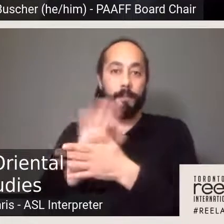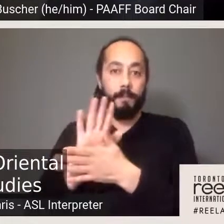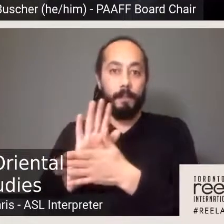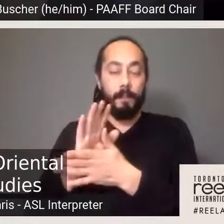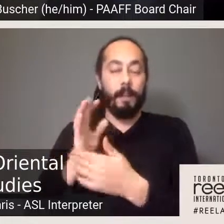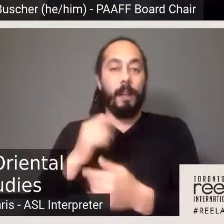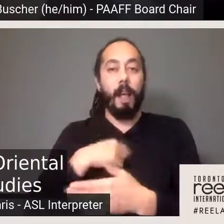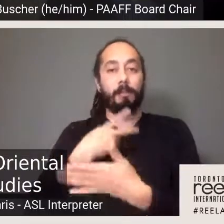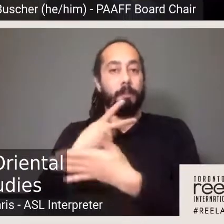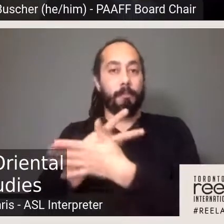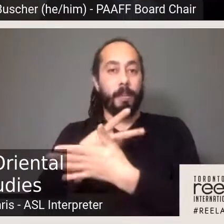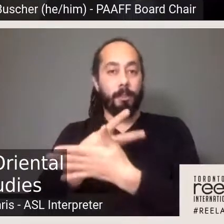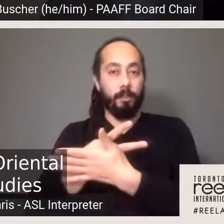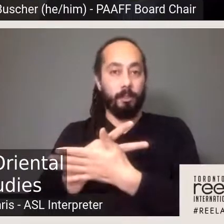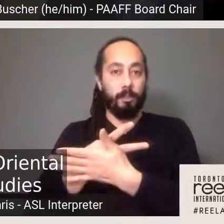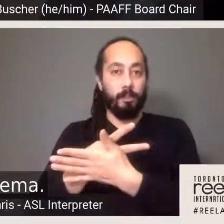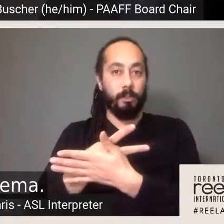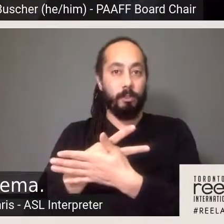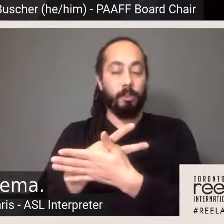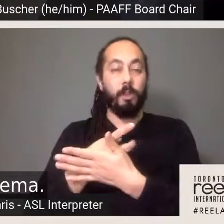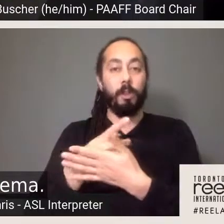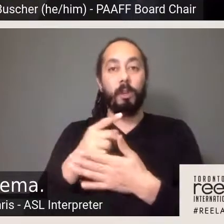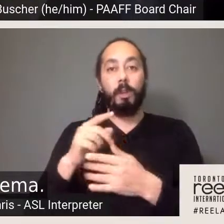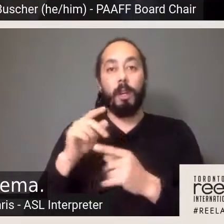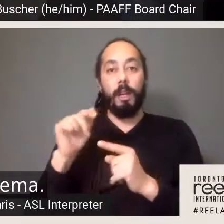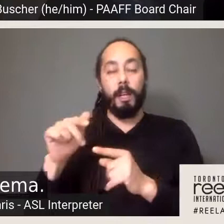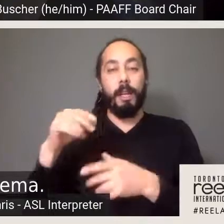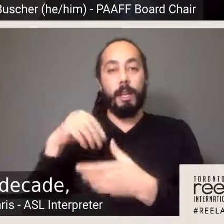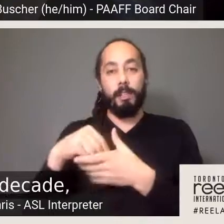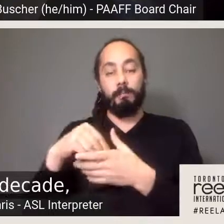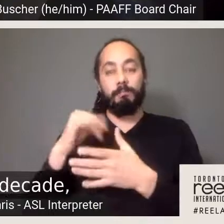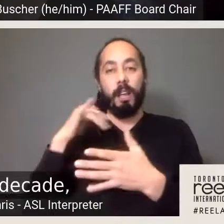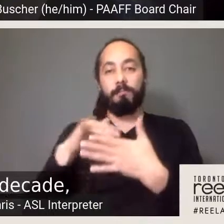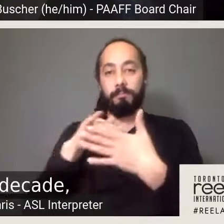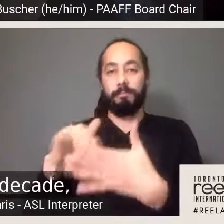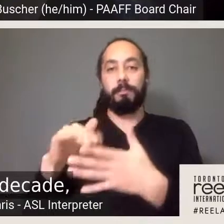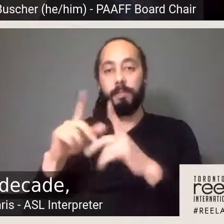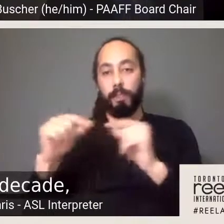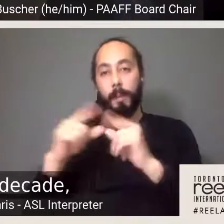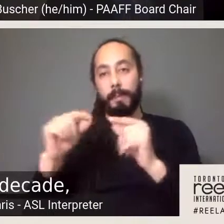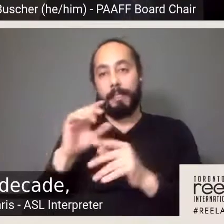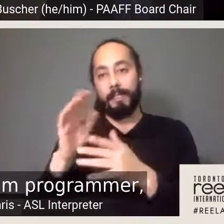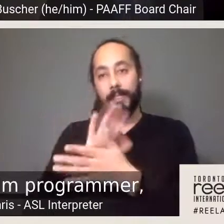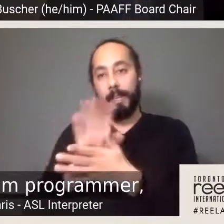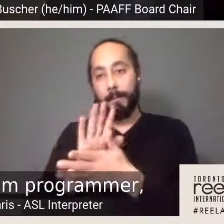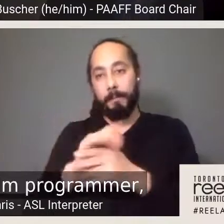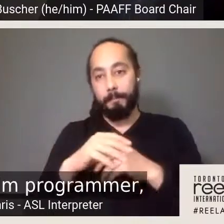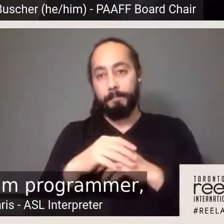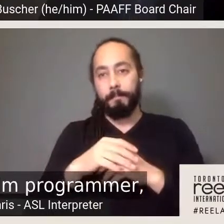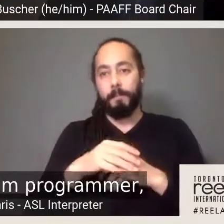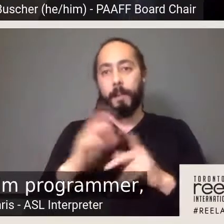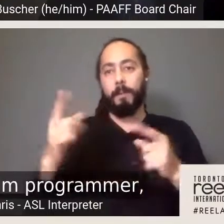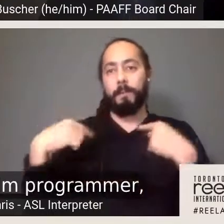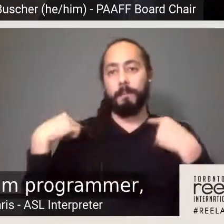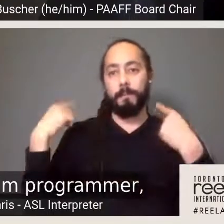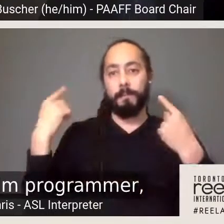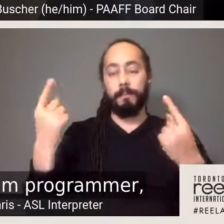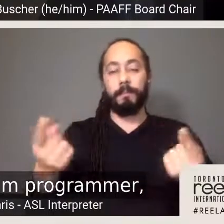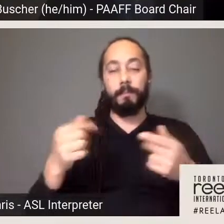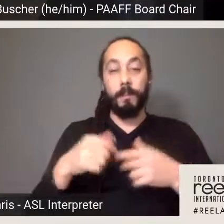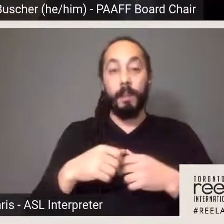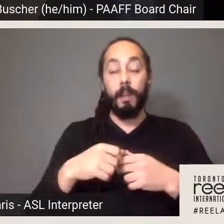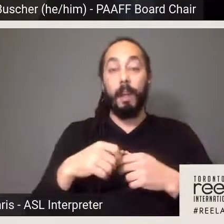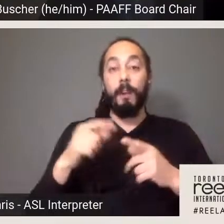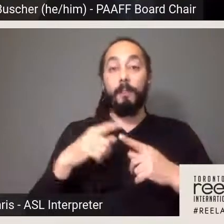at the School of Oriental African Studies in Japanese cinema. And over the last decade, I've been a professional film